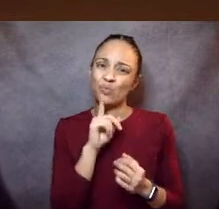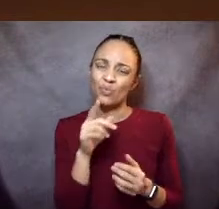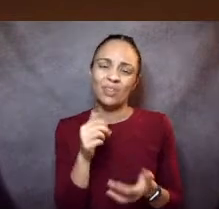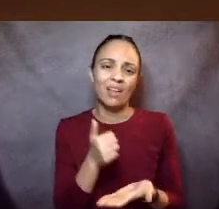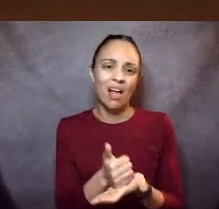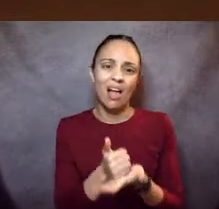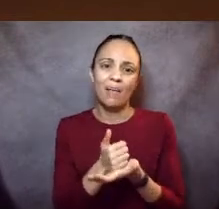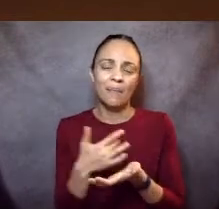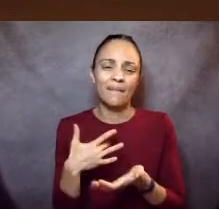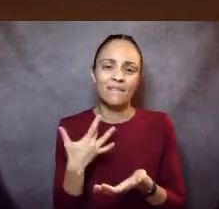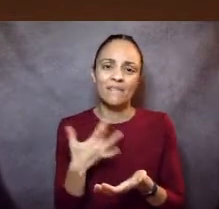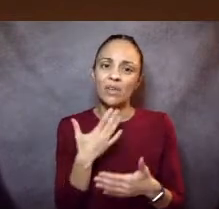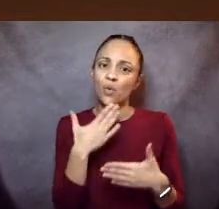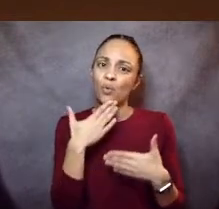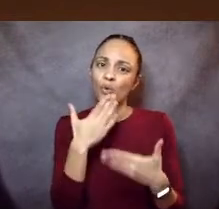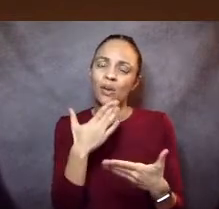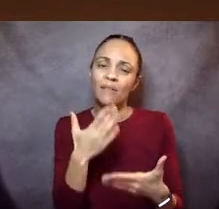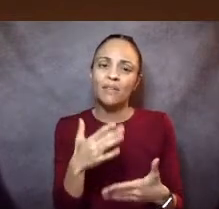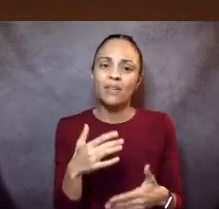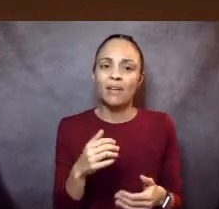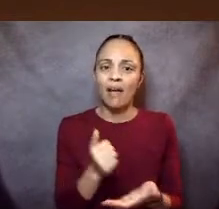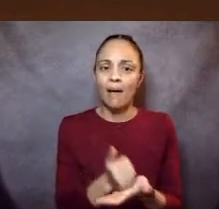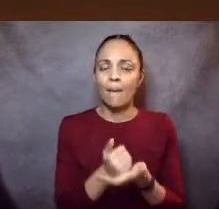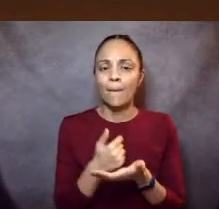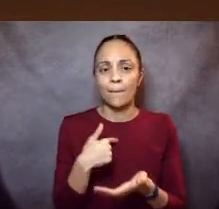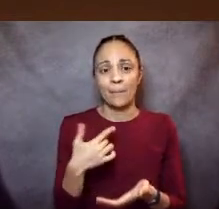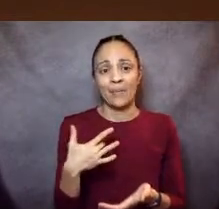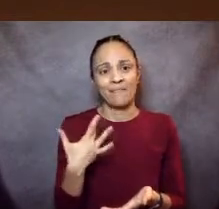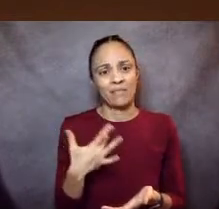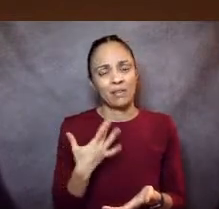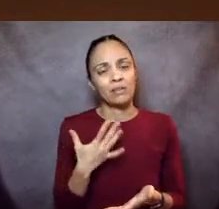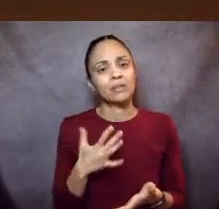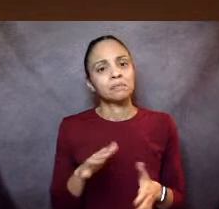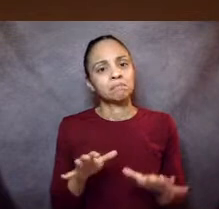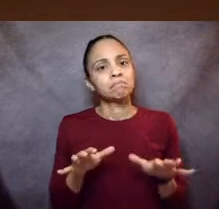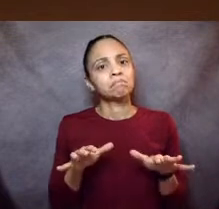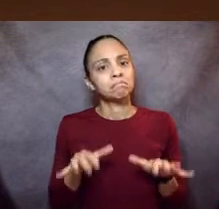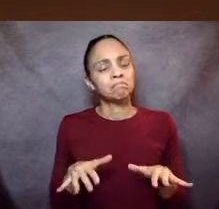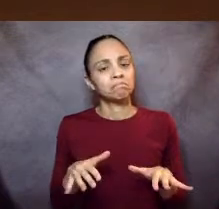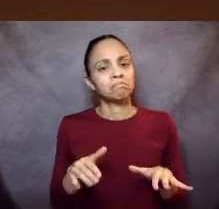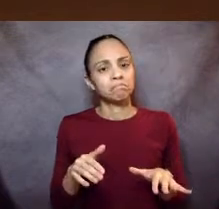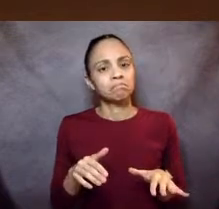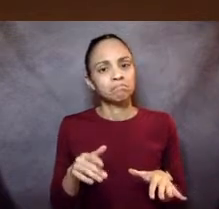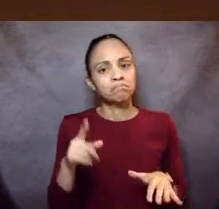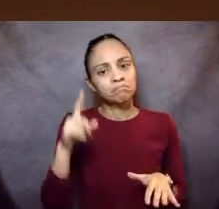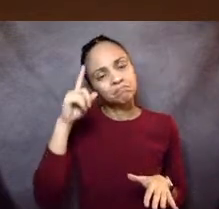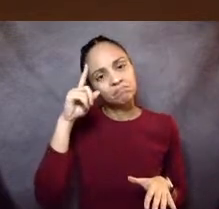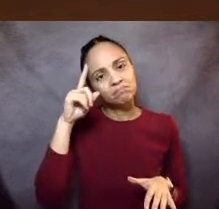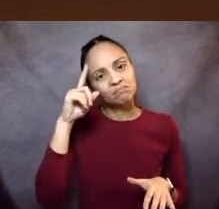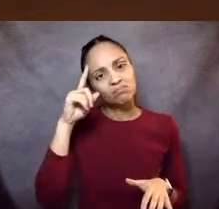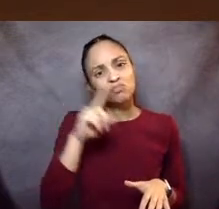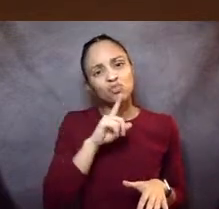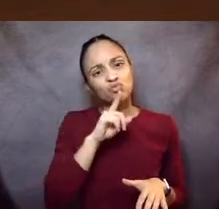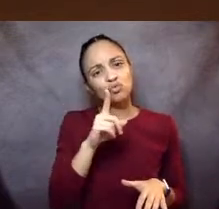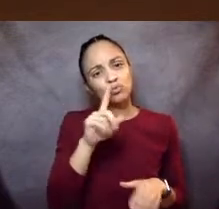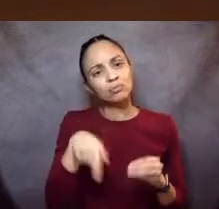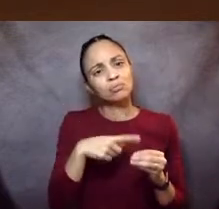of gratitude in the world. Presently, where am I? I'm in my 38th